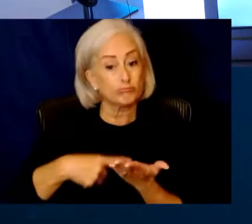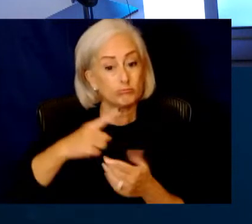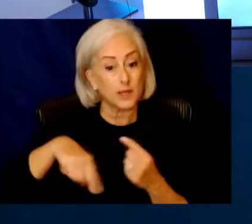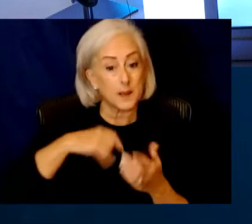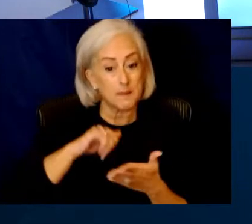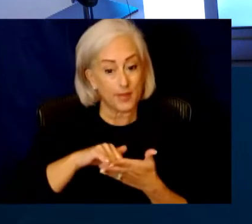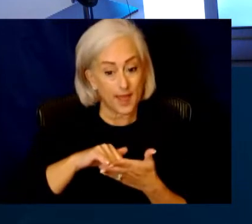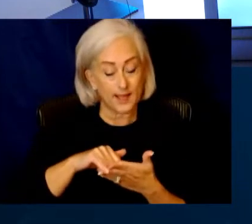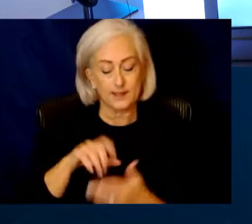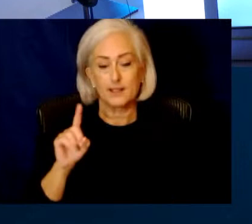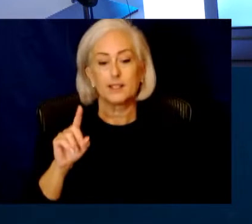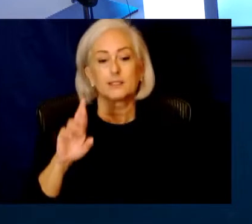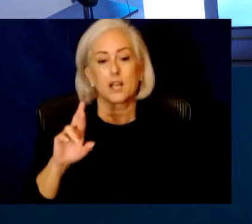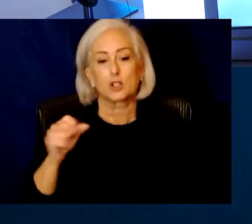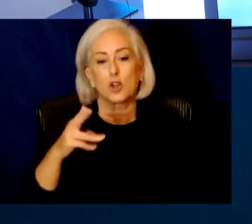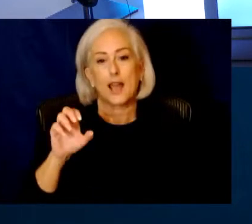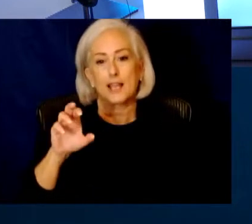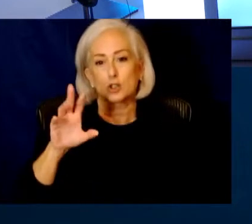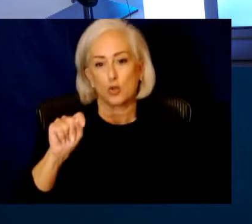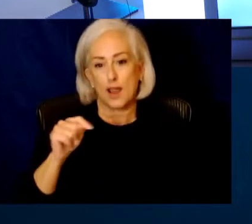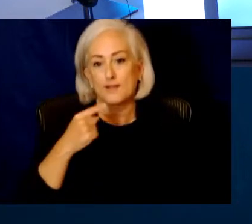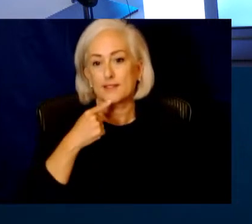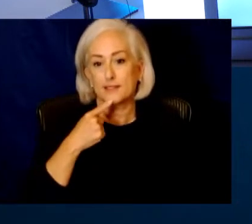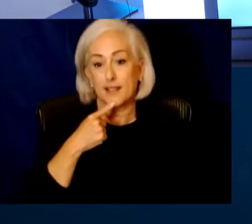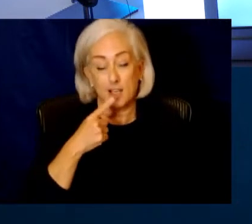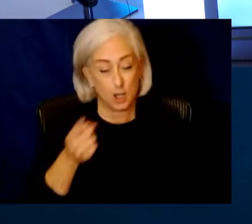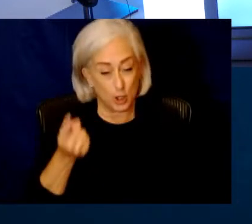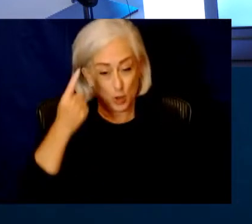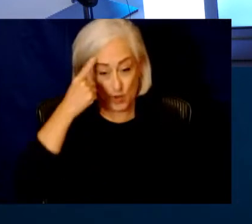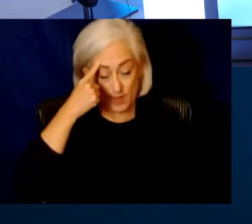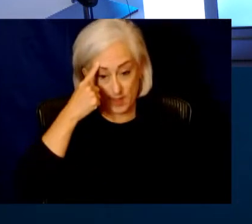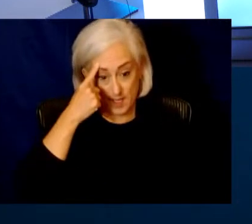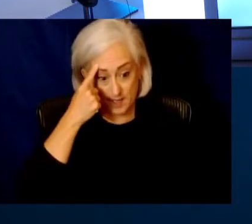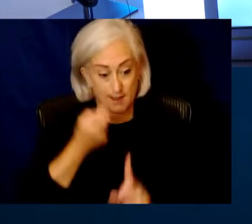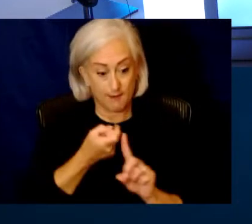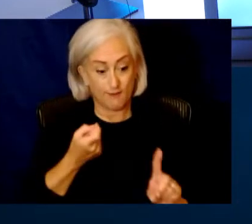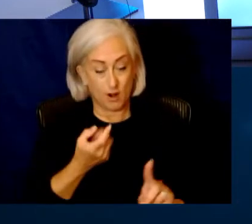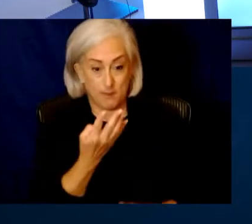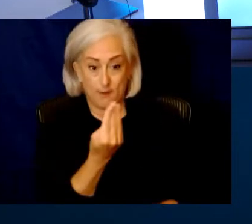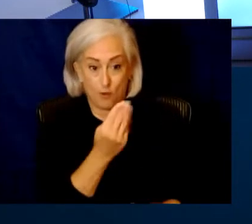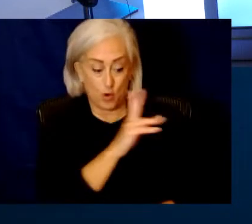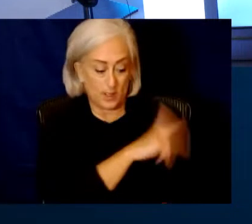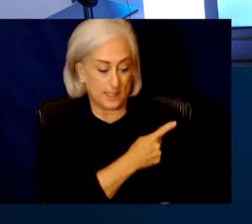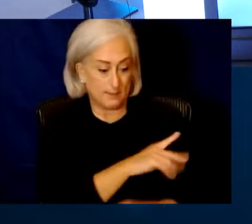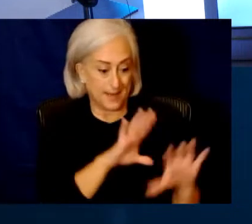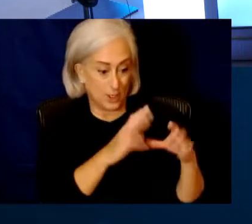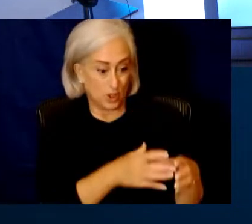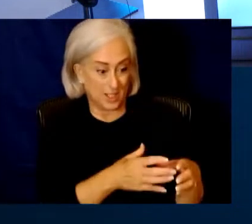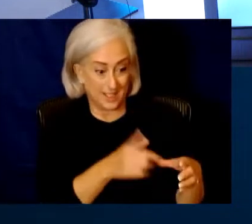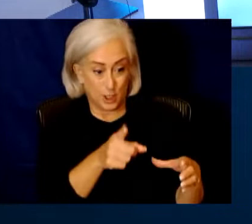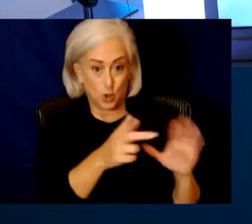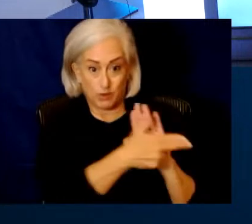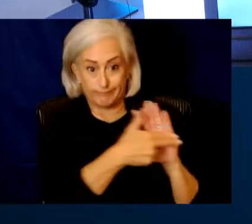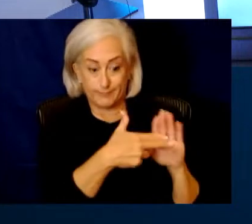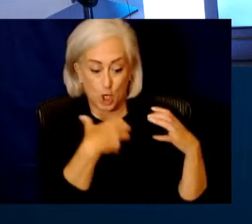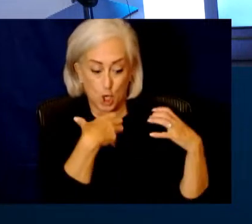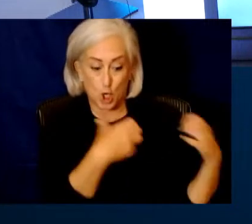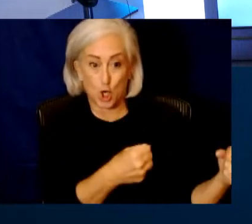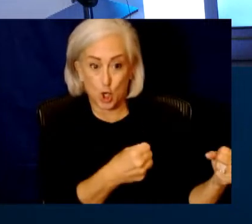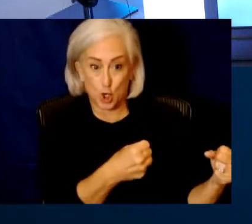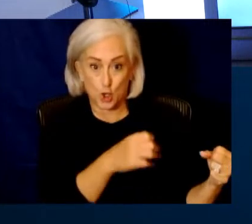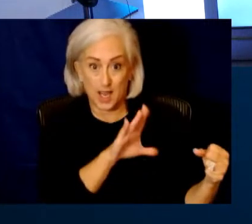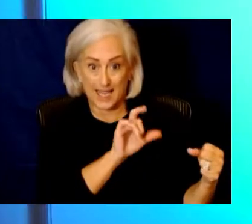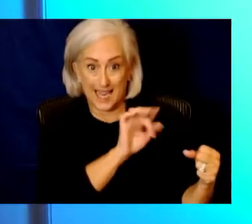think, mentioned, but would you consider the 14 patients in the clinical trial cured of their cancer? What would you think?